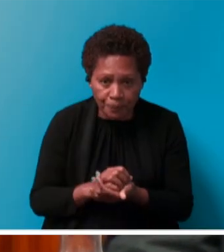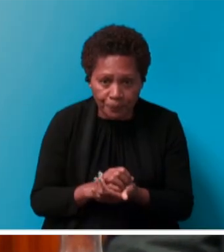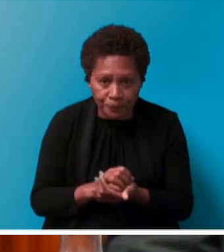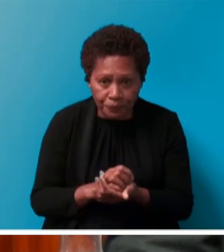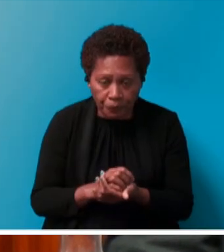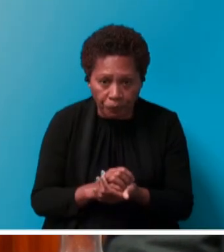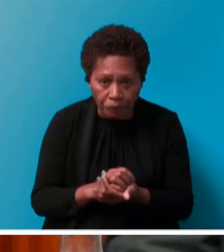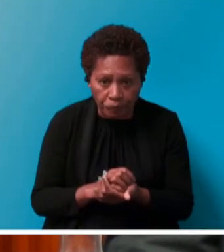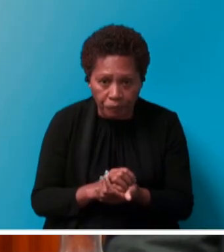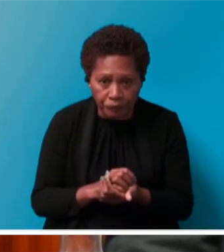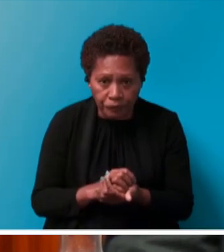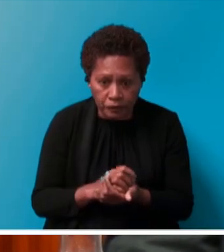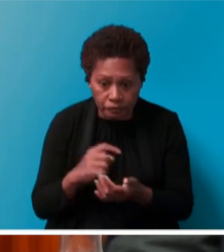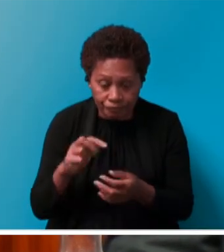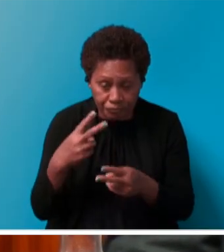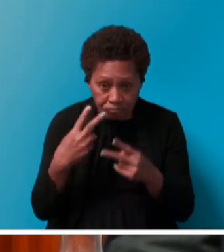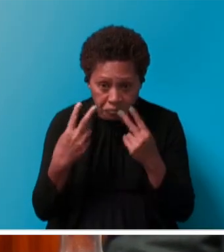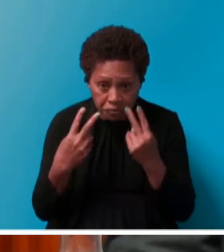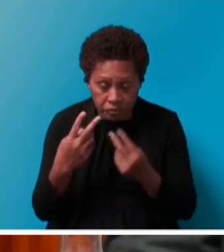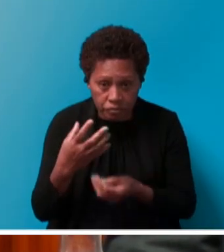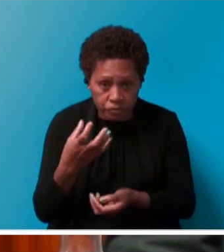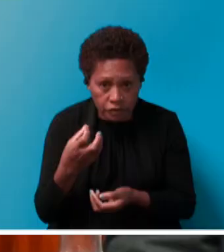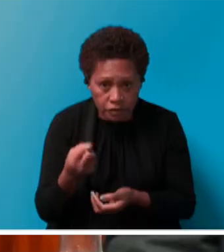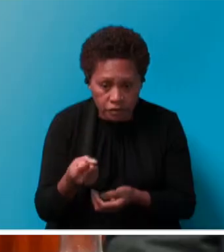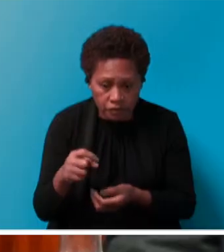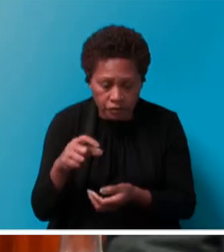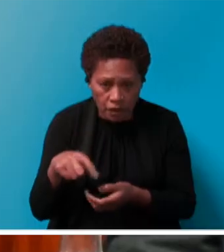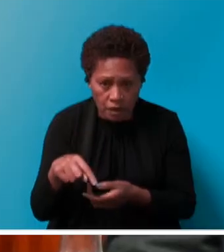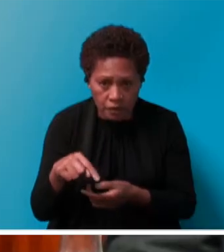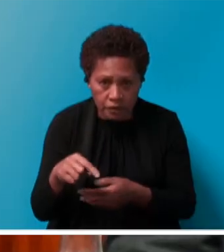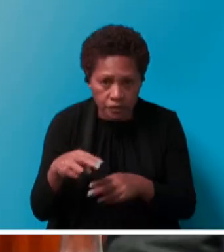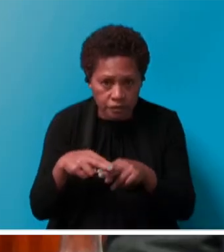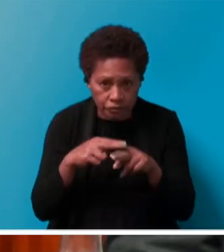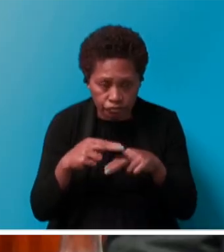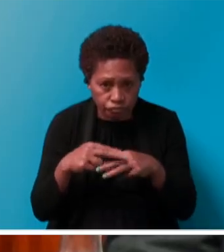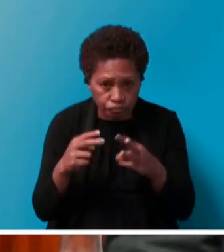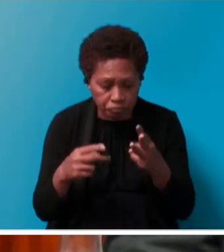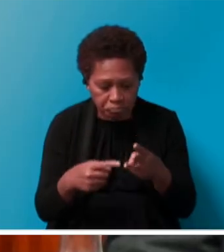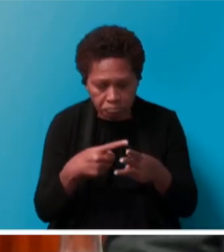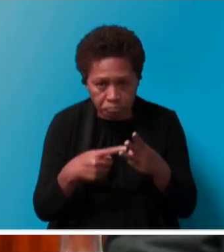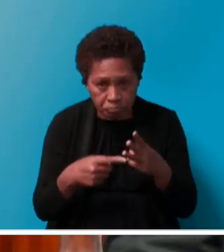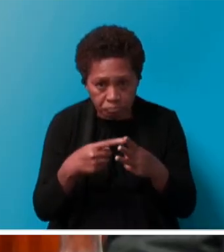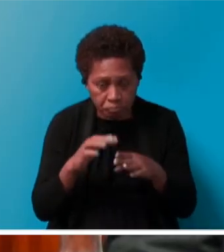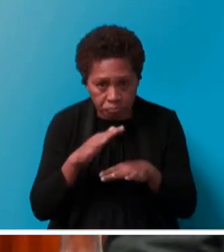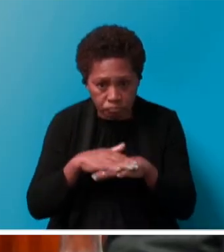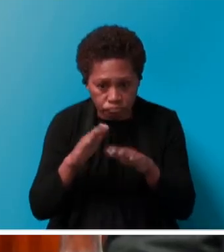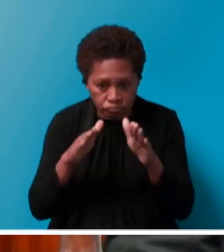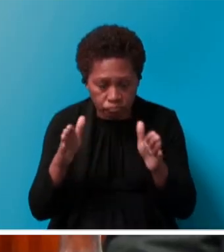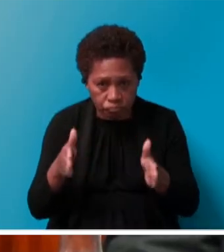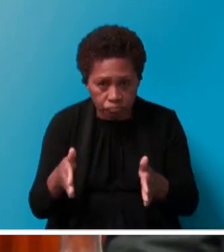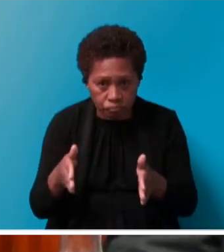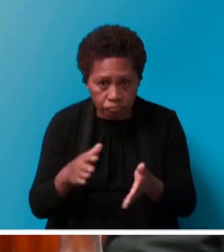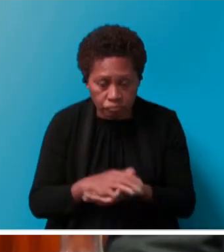Mr. Speaker, this visit yielded 3 concrete outcomes for Fiji. 1, a seat at the table. We have firmly